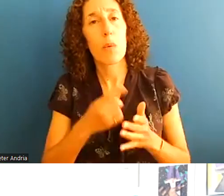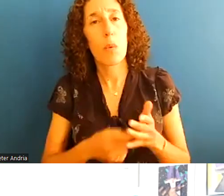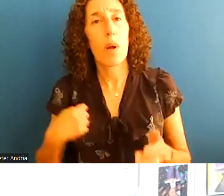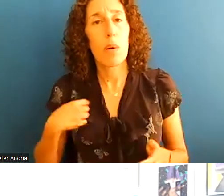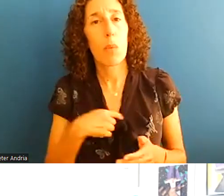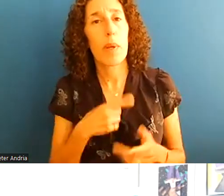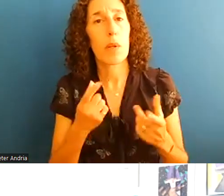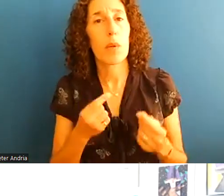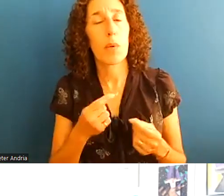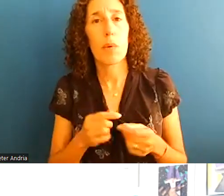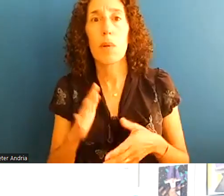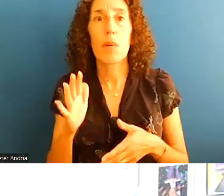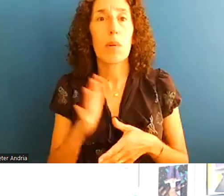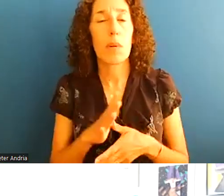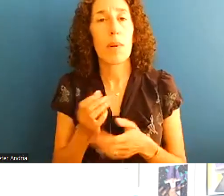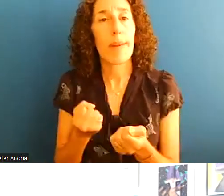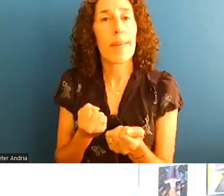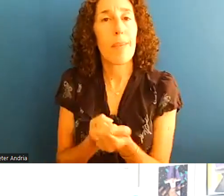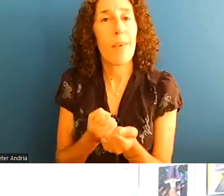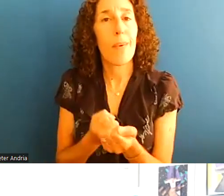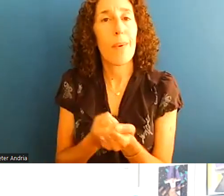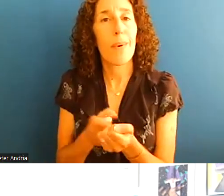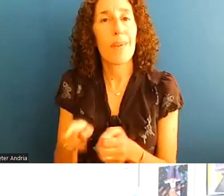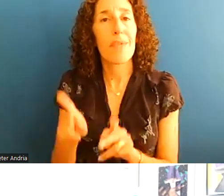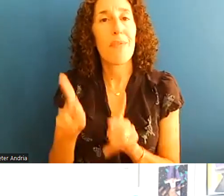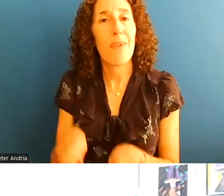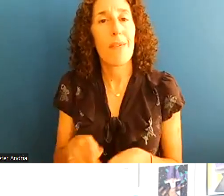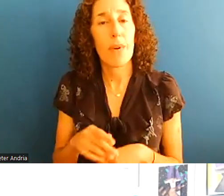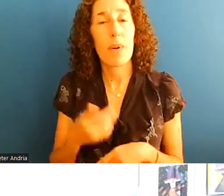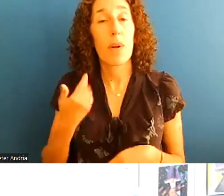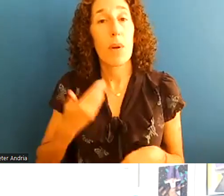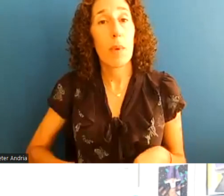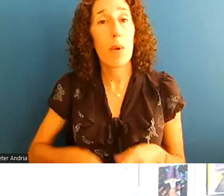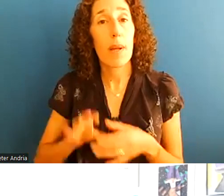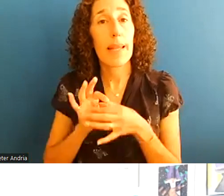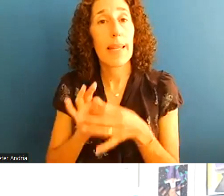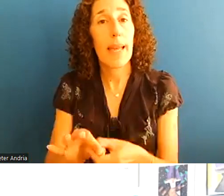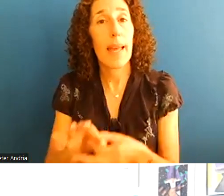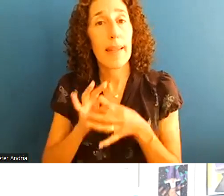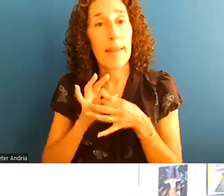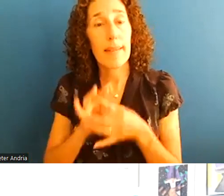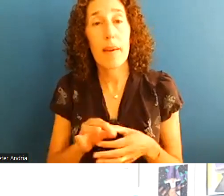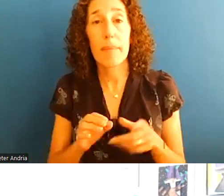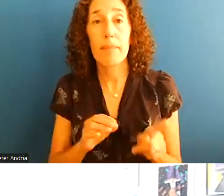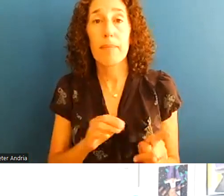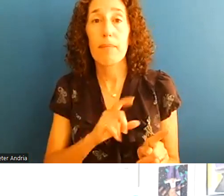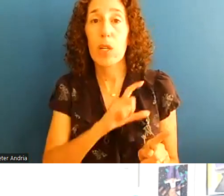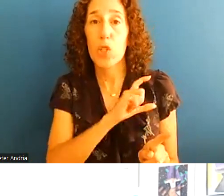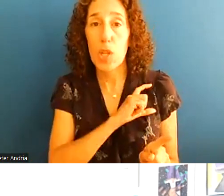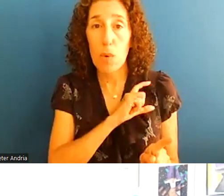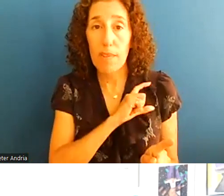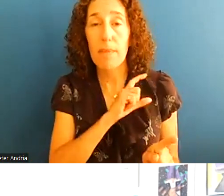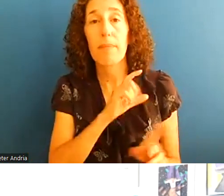survivor. We do act as a liaison for the survivor between whether it's the sheriff's department, the state's attorney's office,